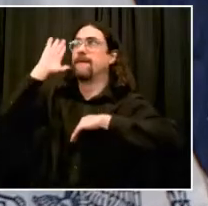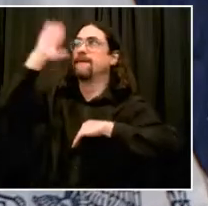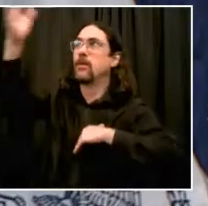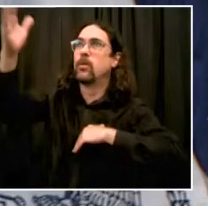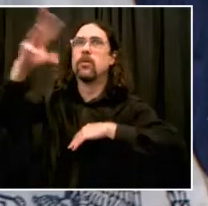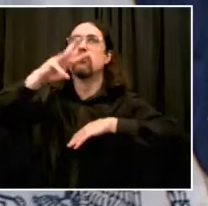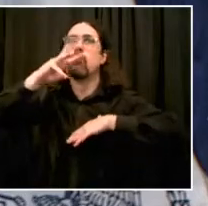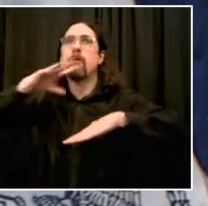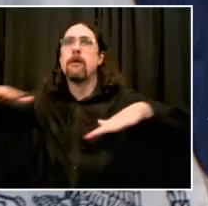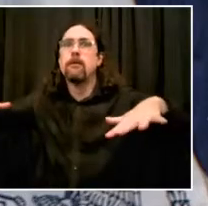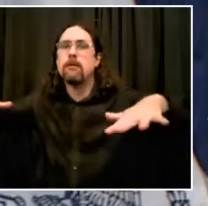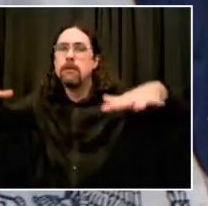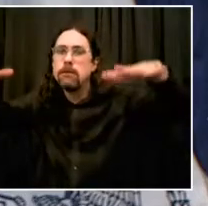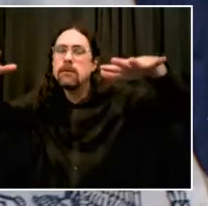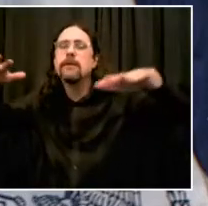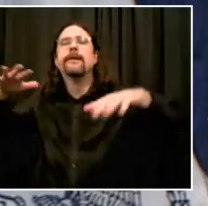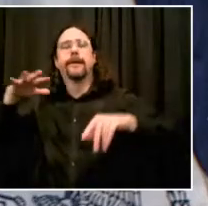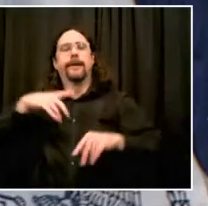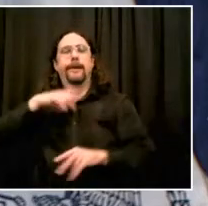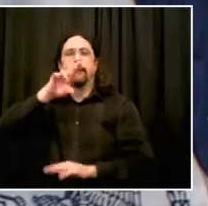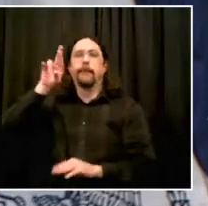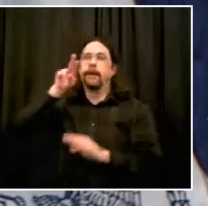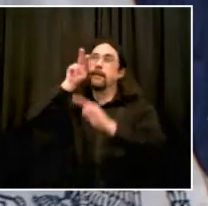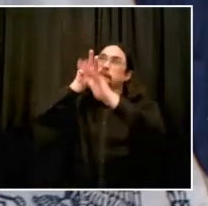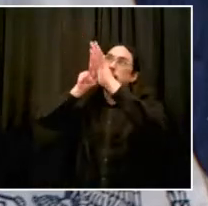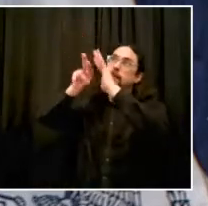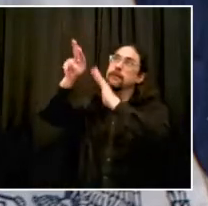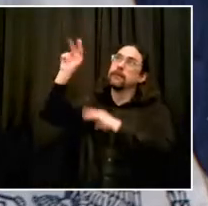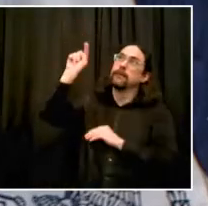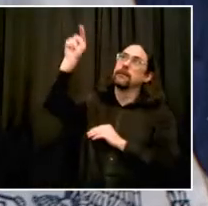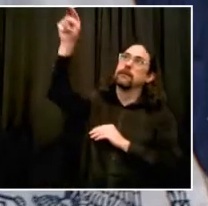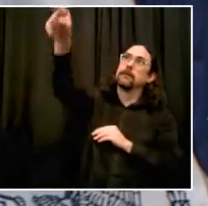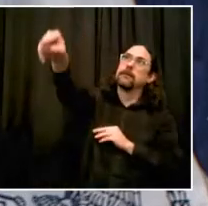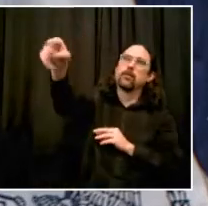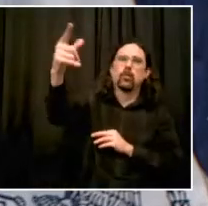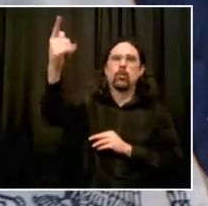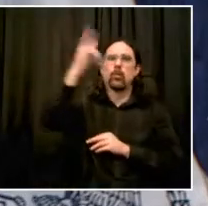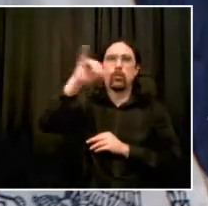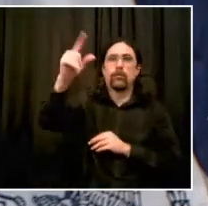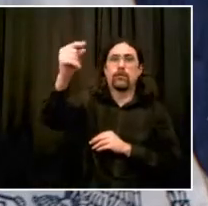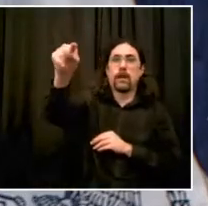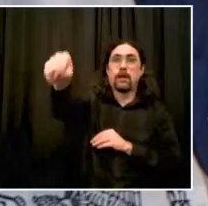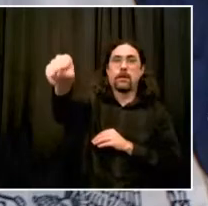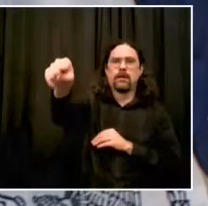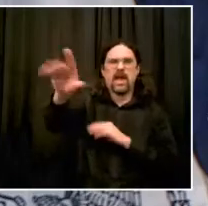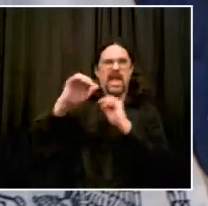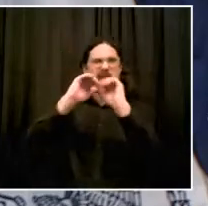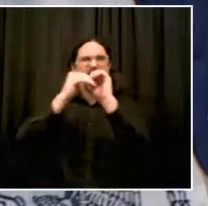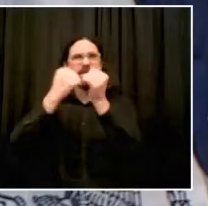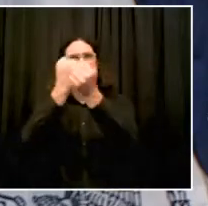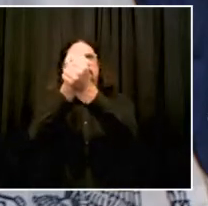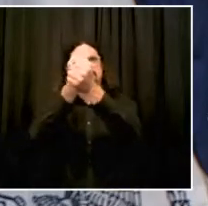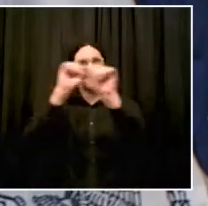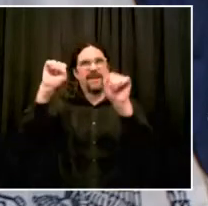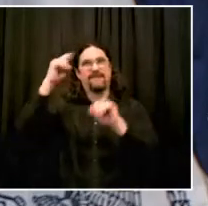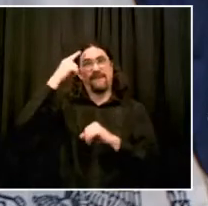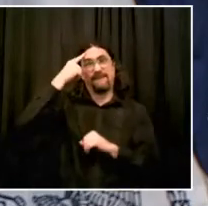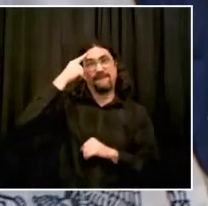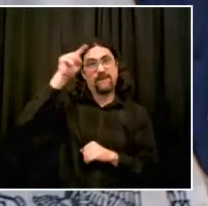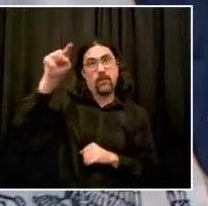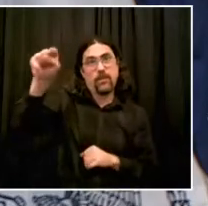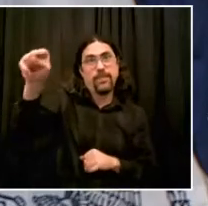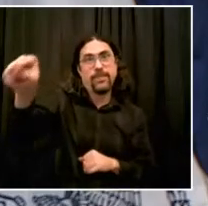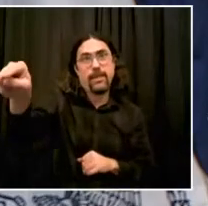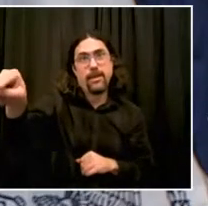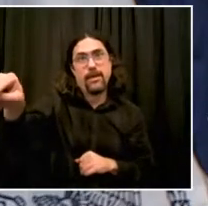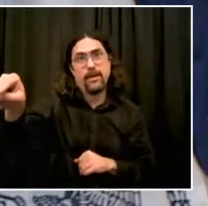of work to do for the long term, and we better deal with global warming, which is why we need to do things. It's why the city divested from fossil fuels with our